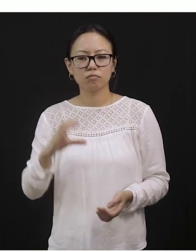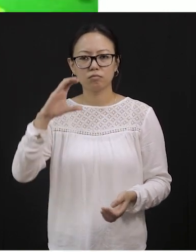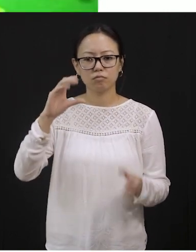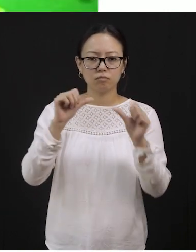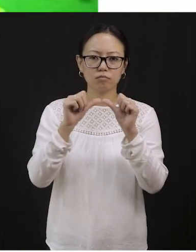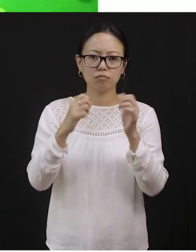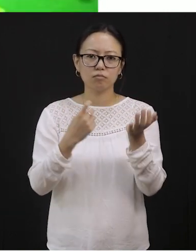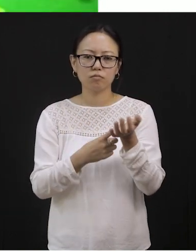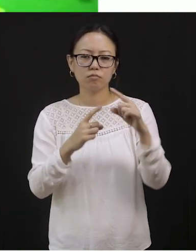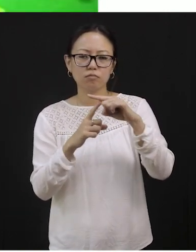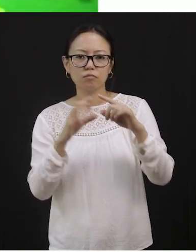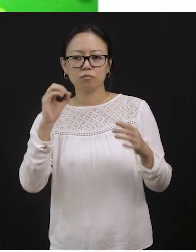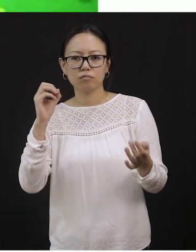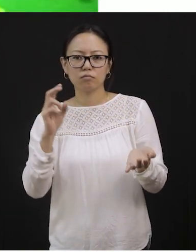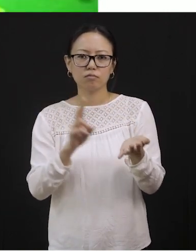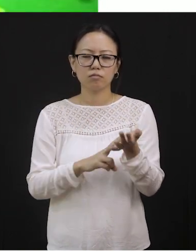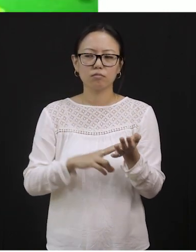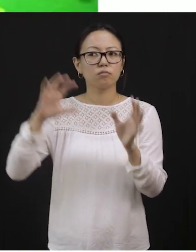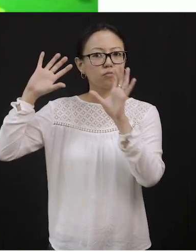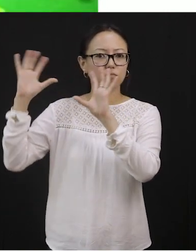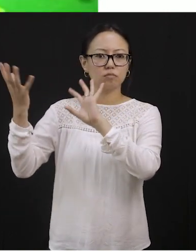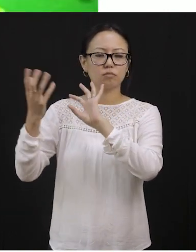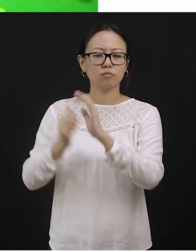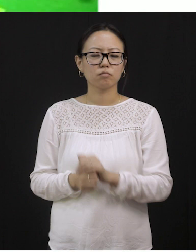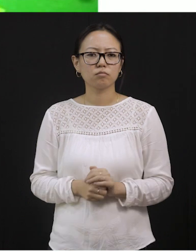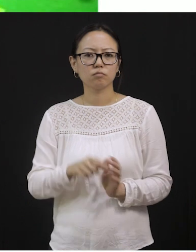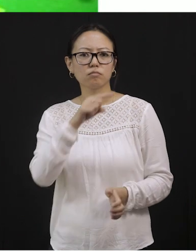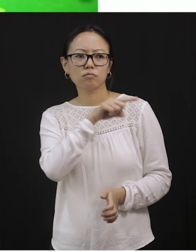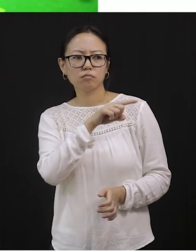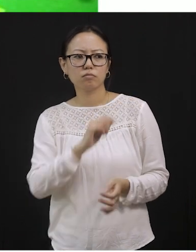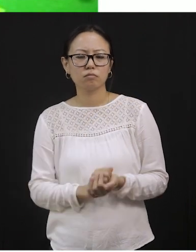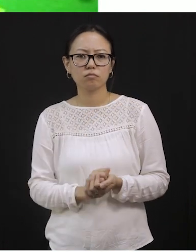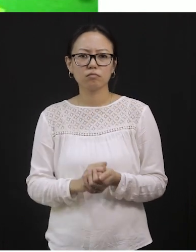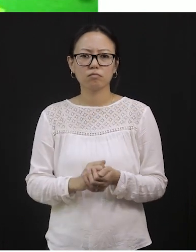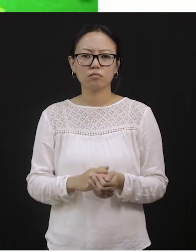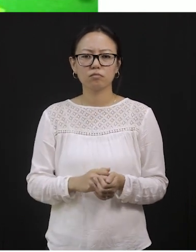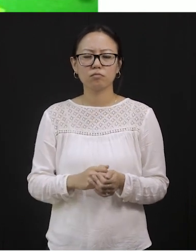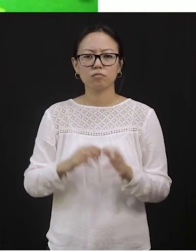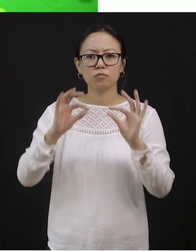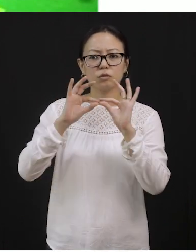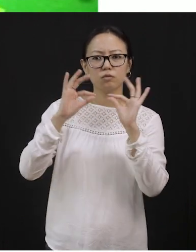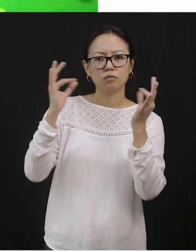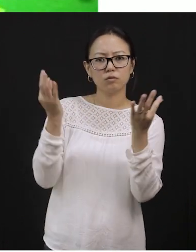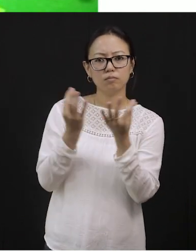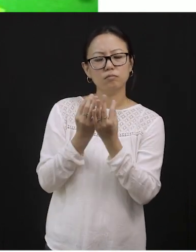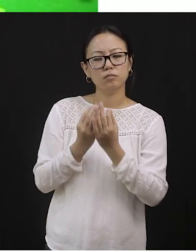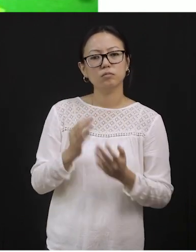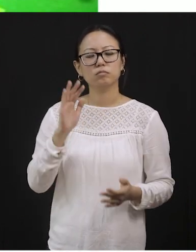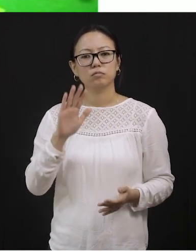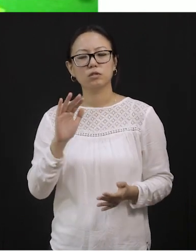Okay, so Chota Pim has a family. It's like a family to him. Why? Because these are his